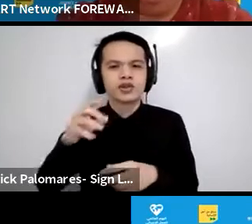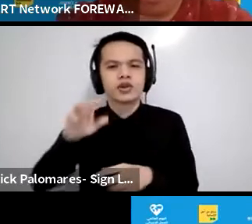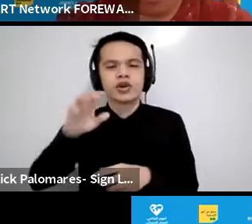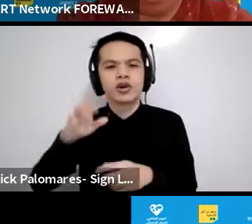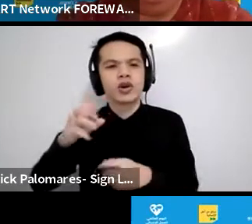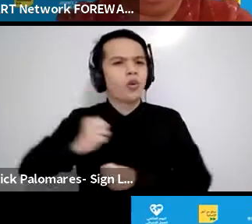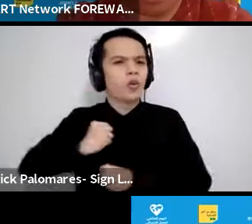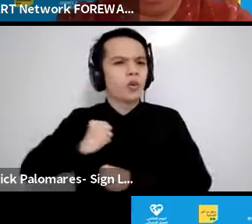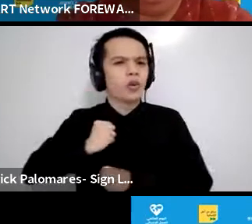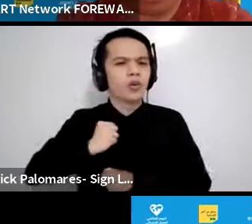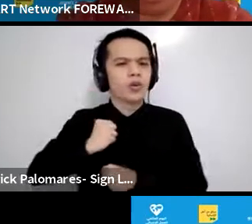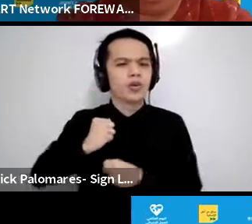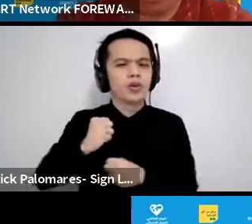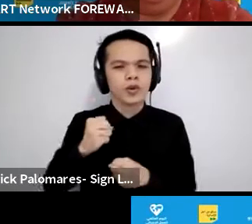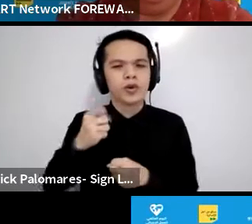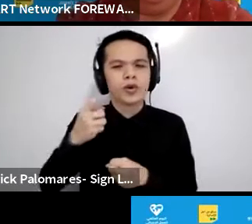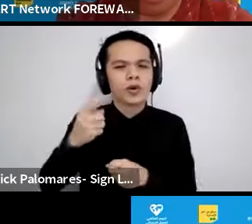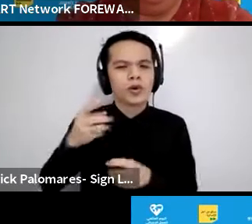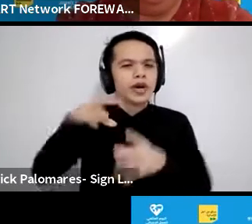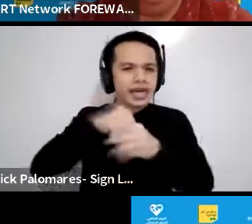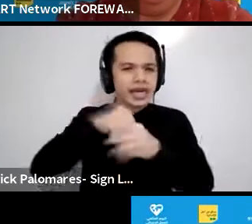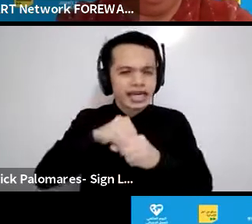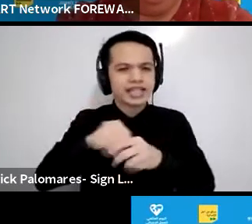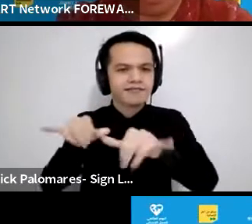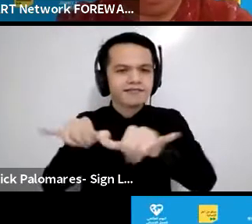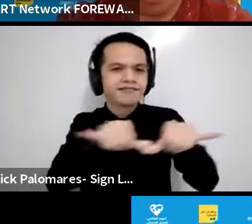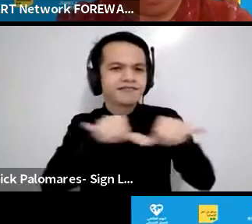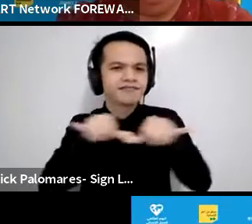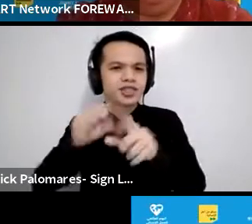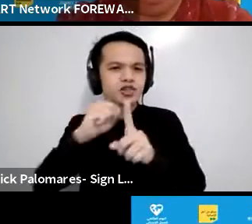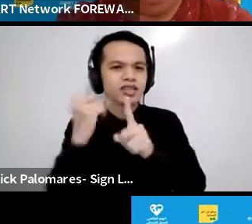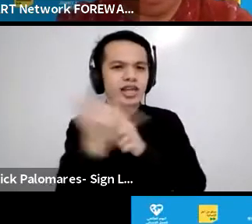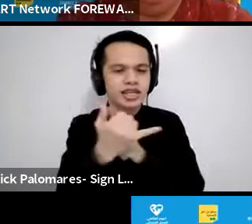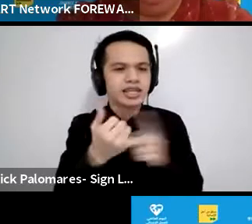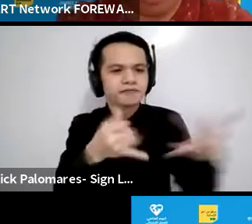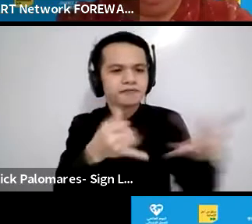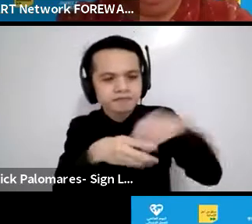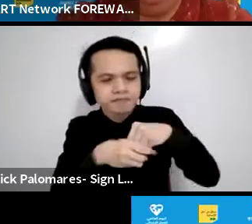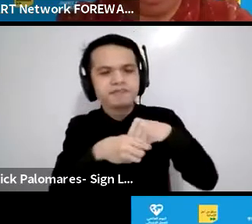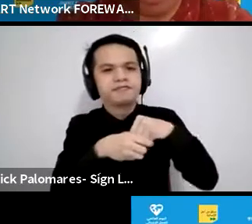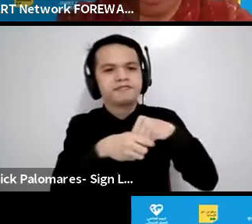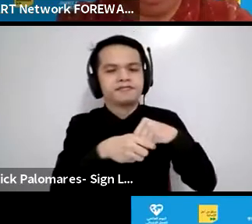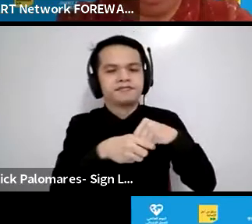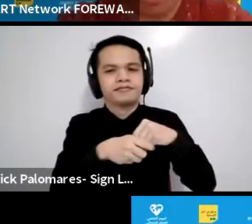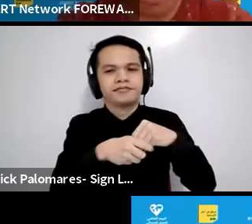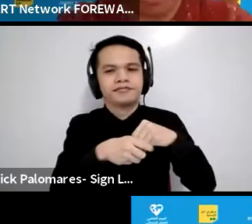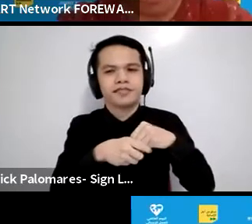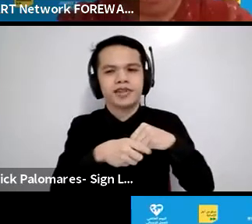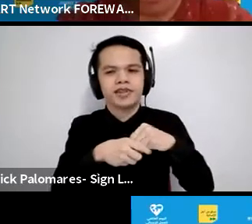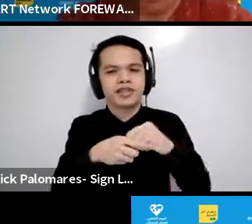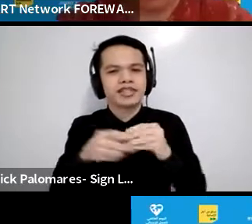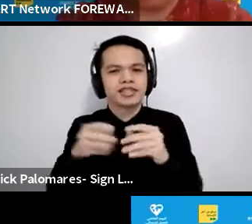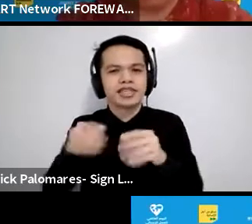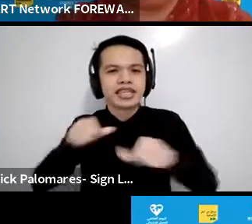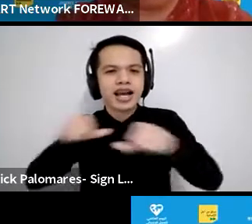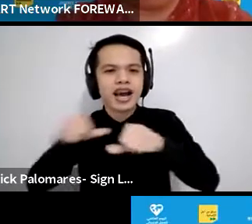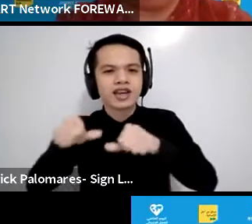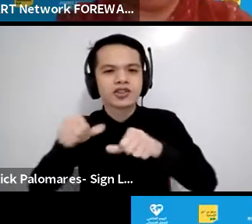you know, into the mainstream society, involving them on, you know, climate